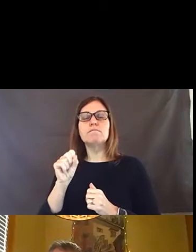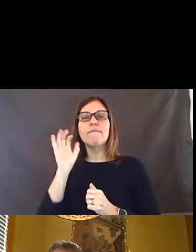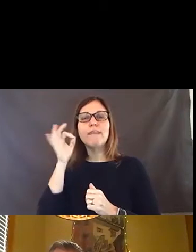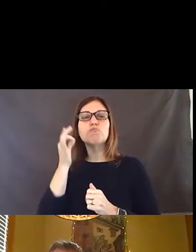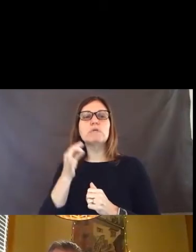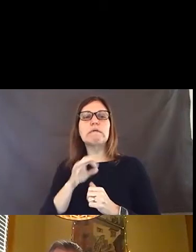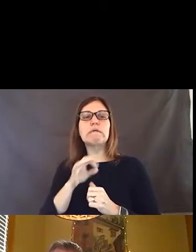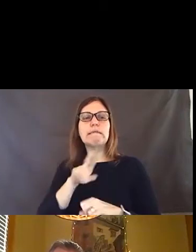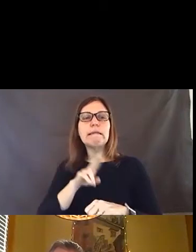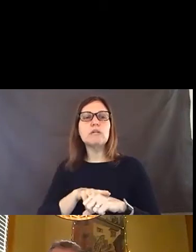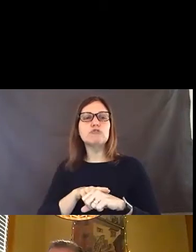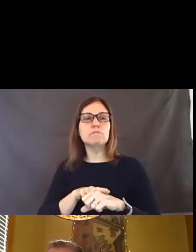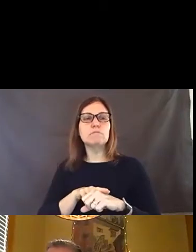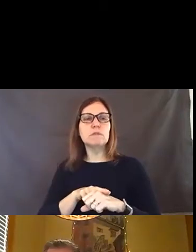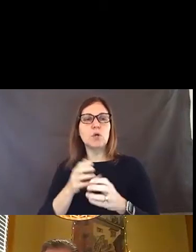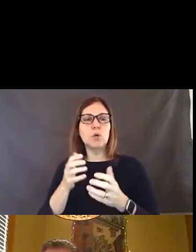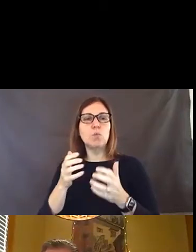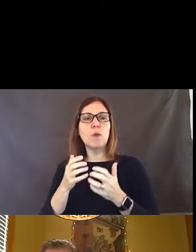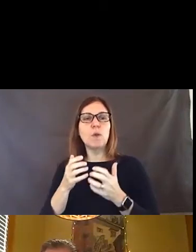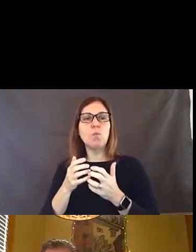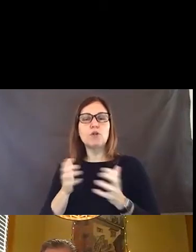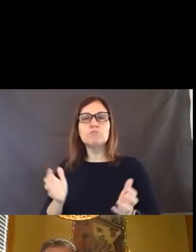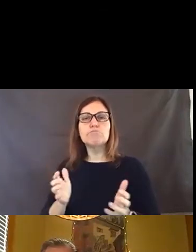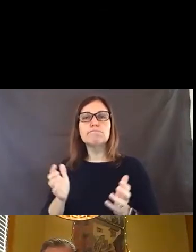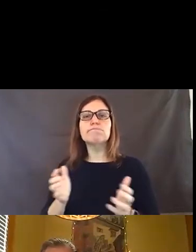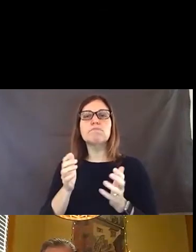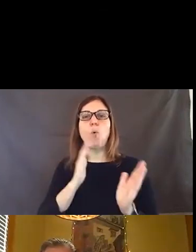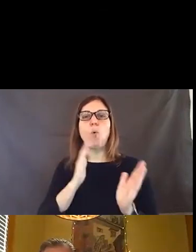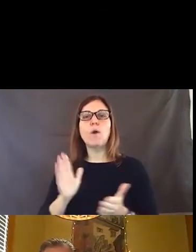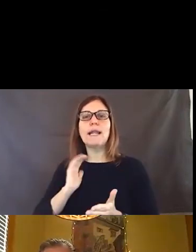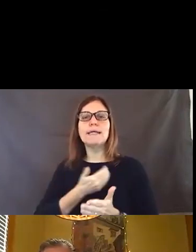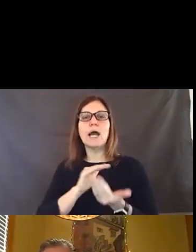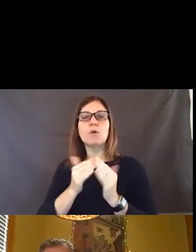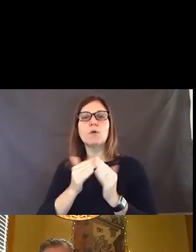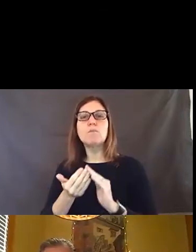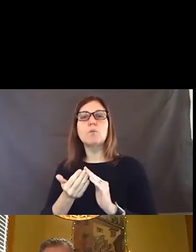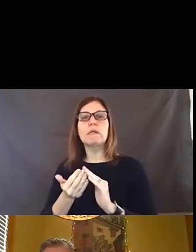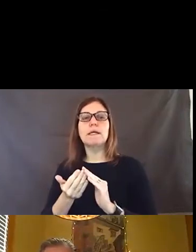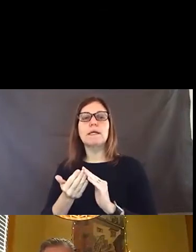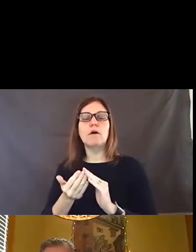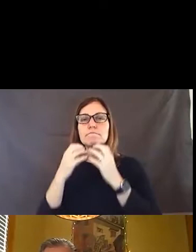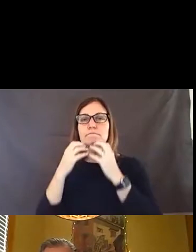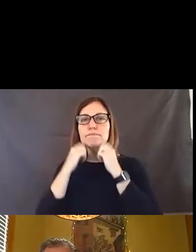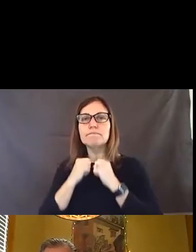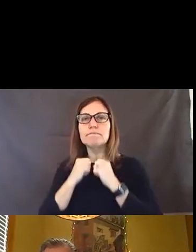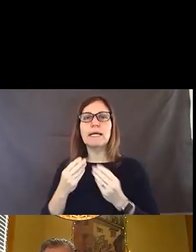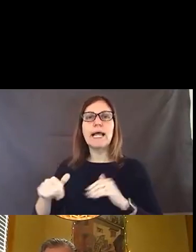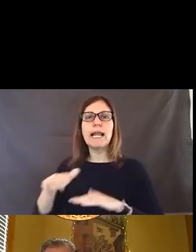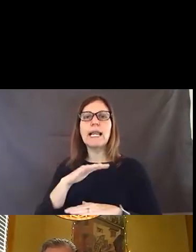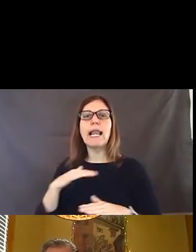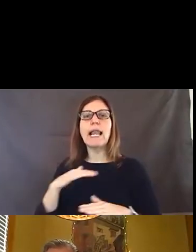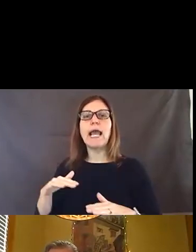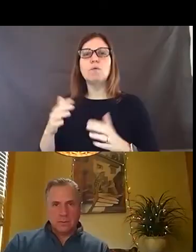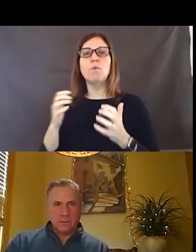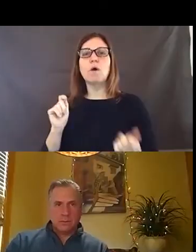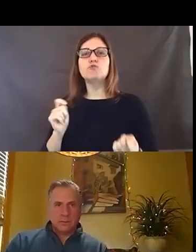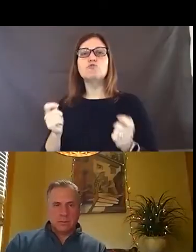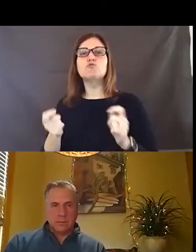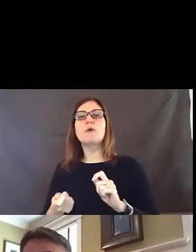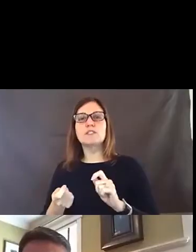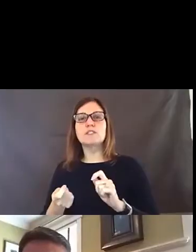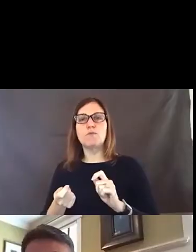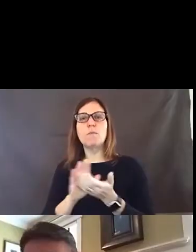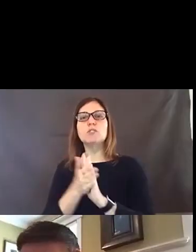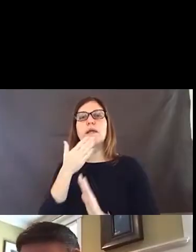our community, our sacred spaces, our land, to transform them into better places that